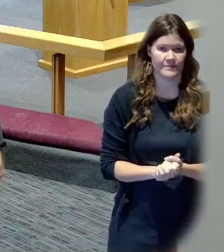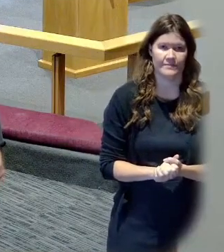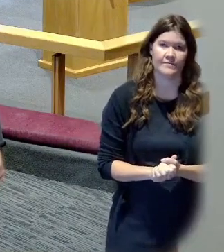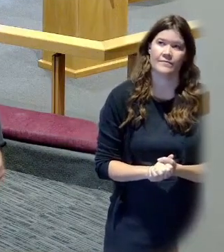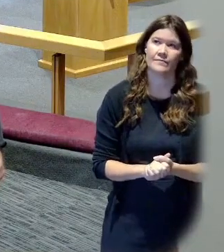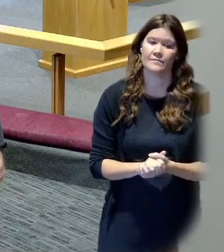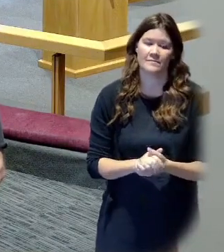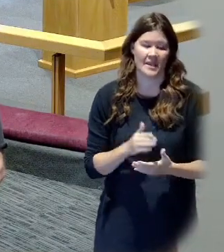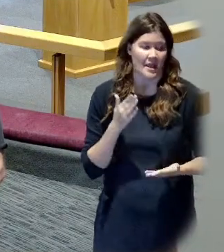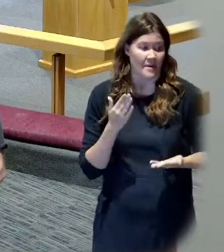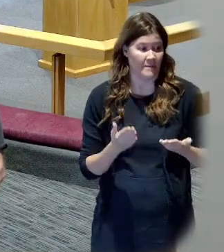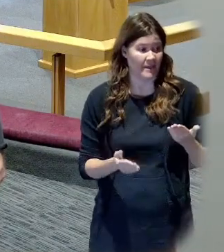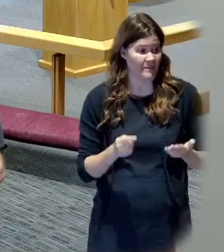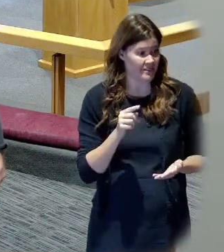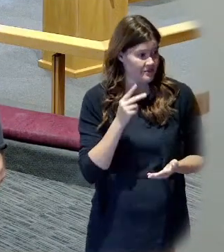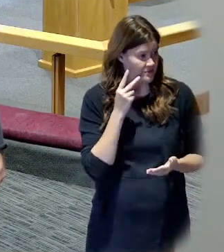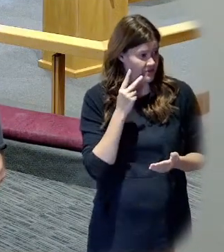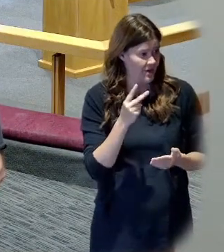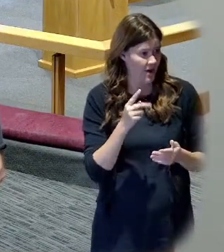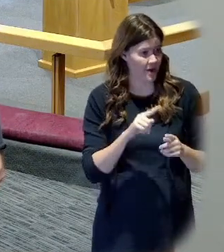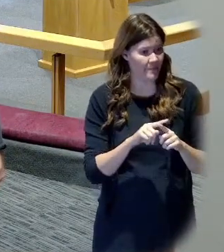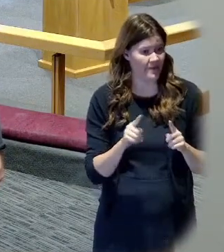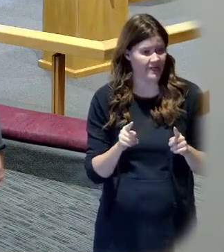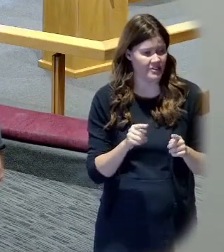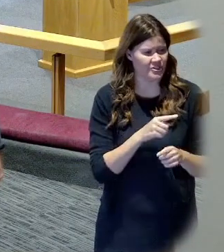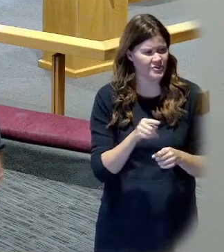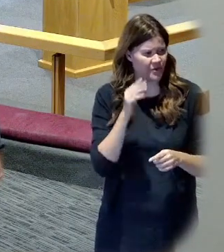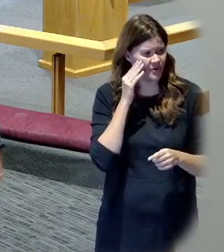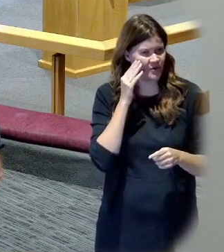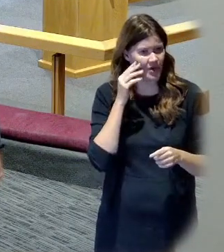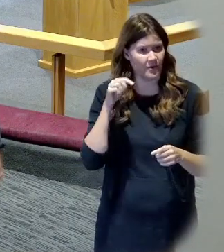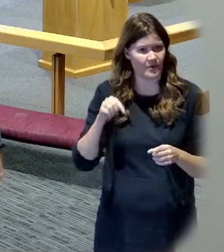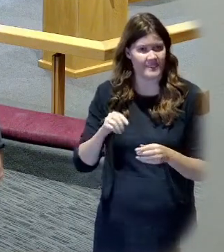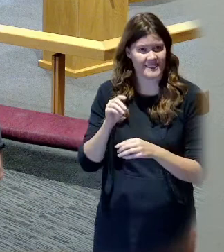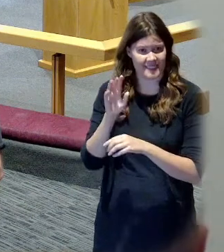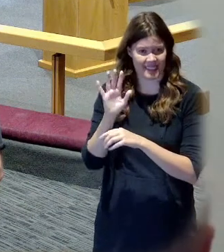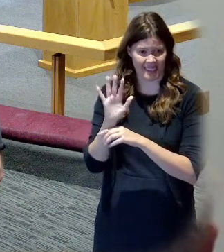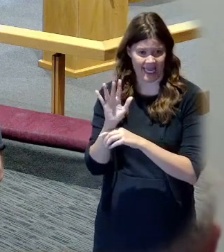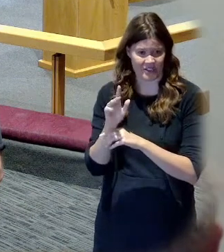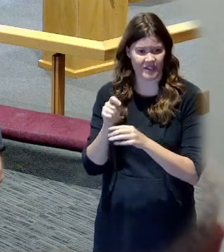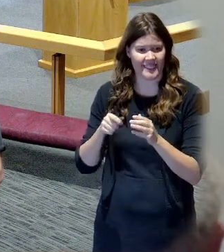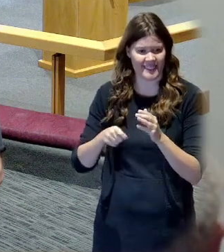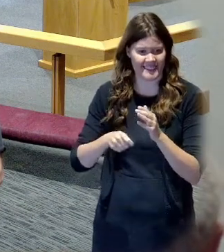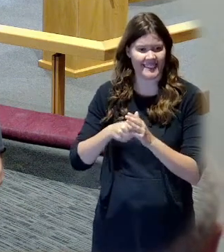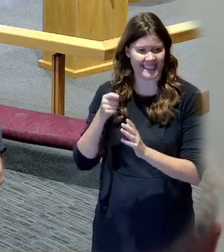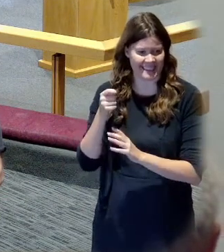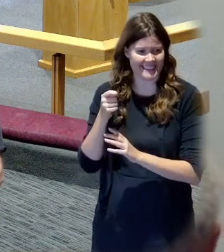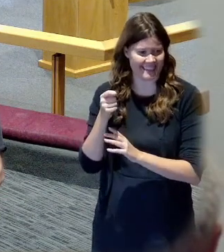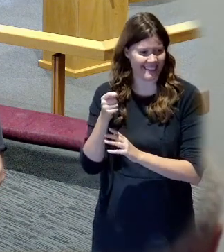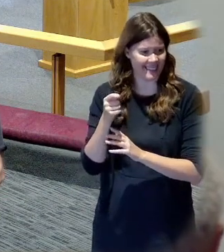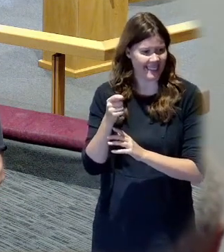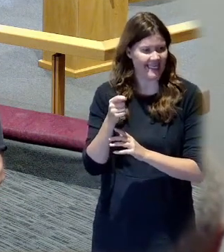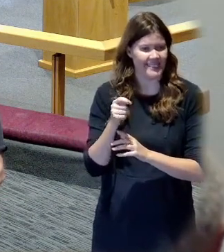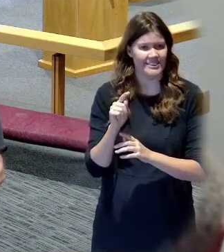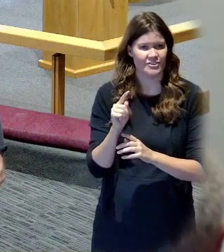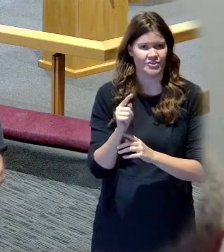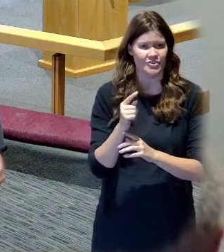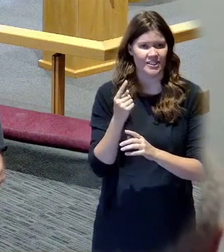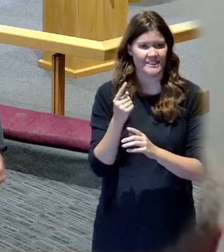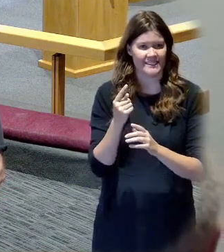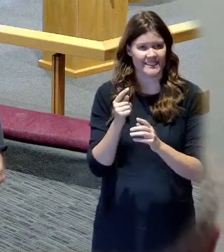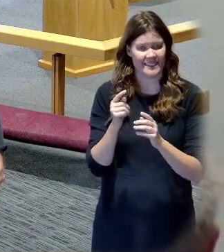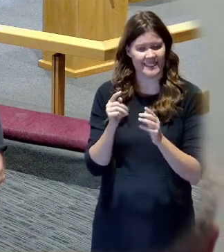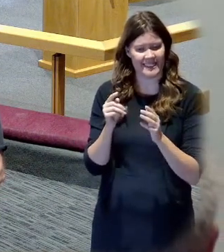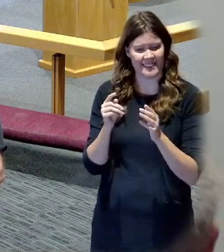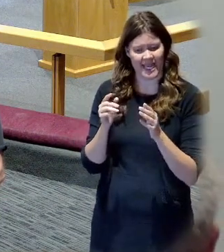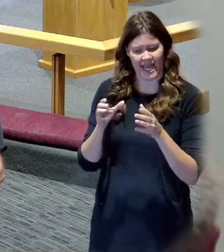You may have noticed, but just so you know, this candle is lit. It just happens to be in the place where the